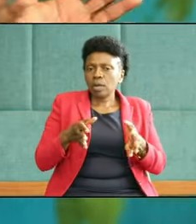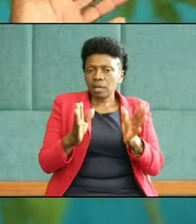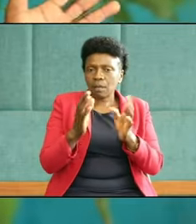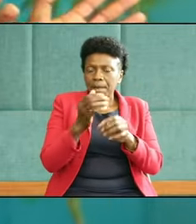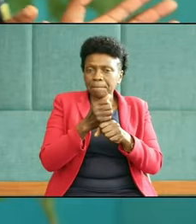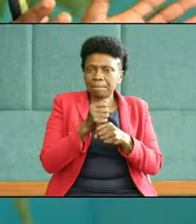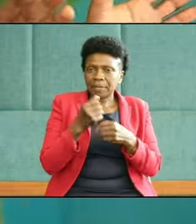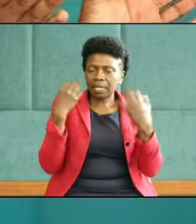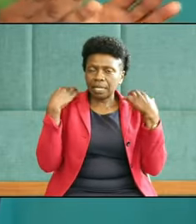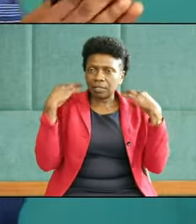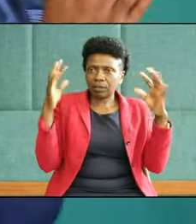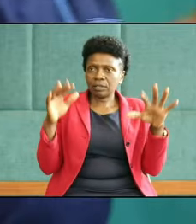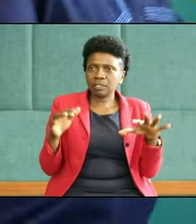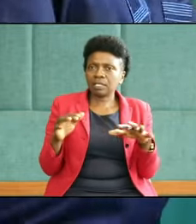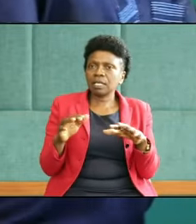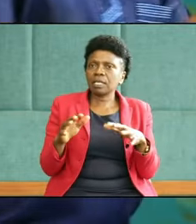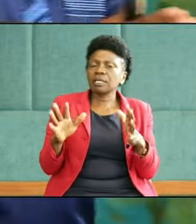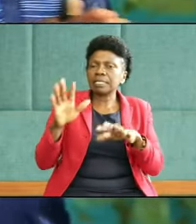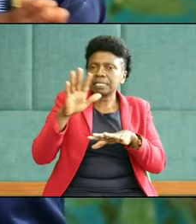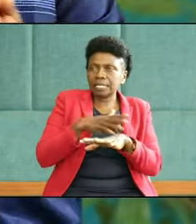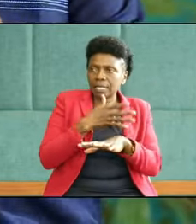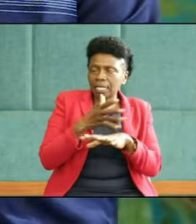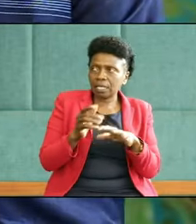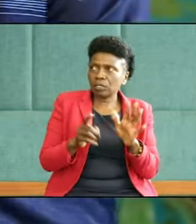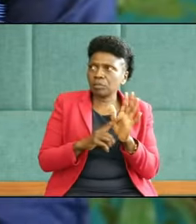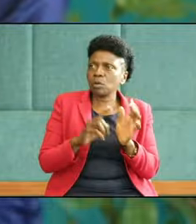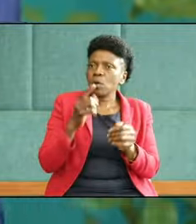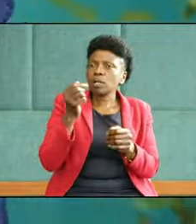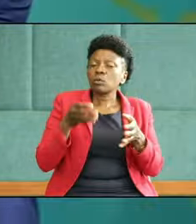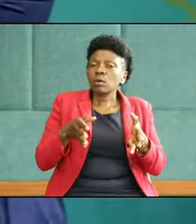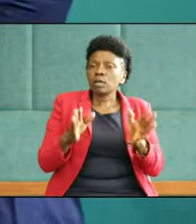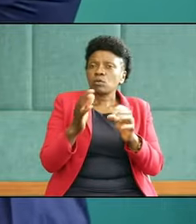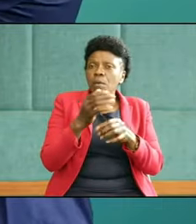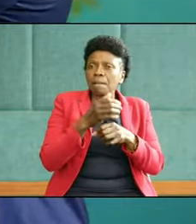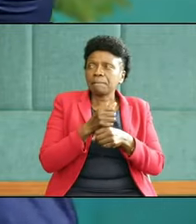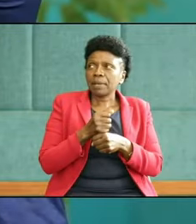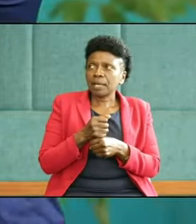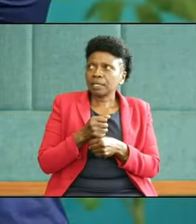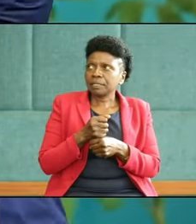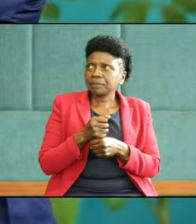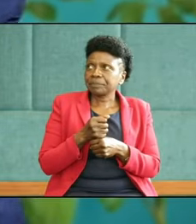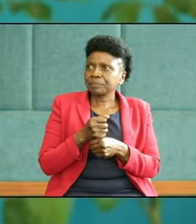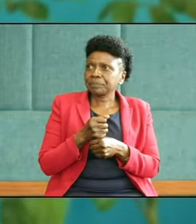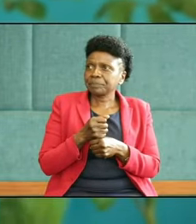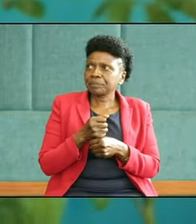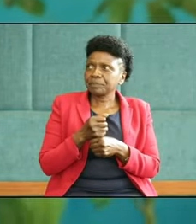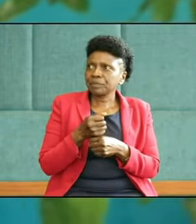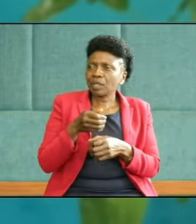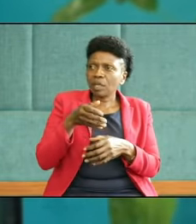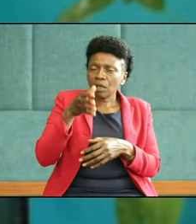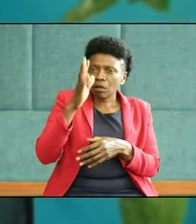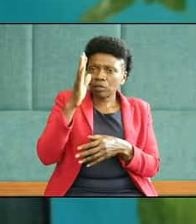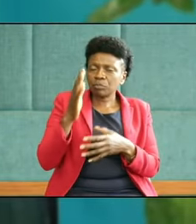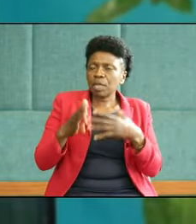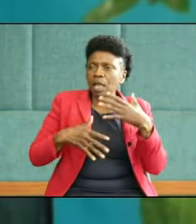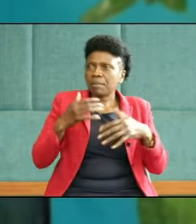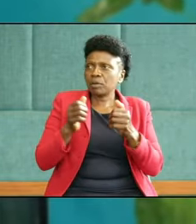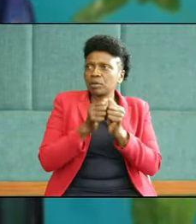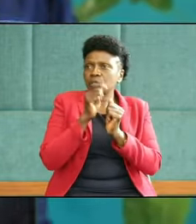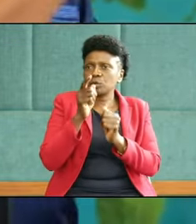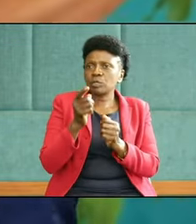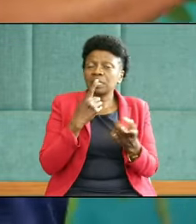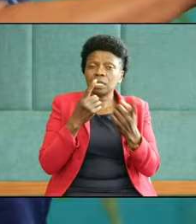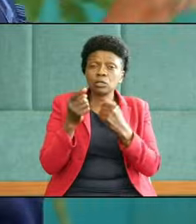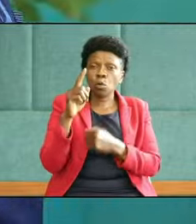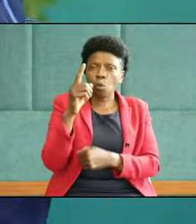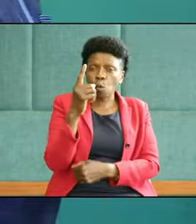angels burst forth with gladness. Show me one way to let God smile and be proud of you. It says even one sinner. I